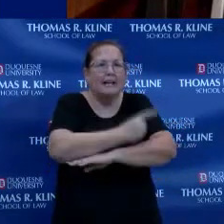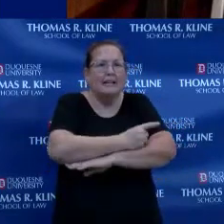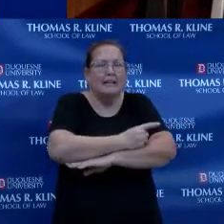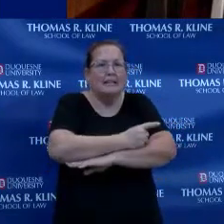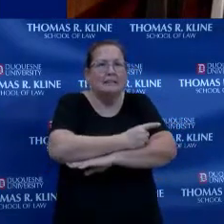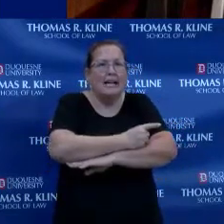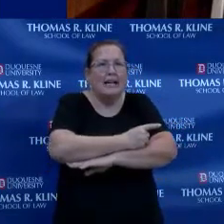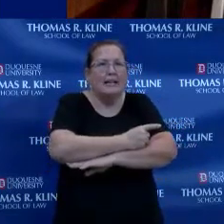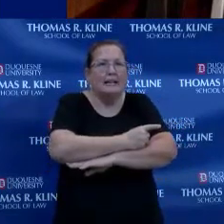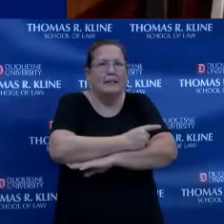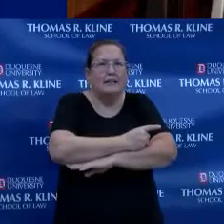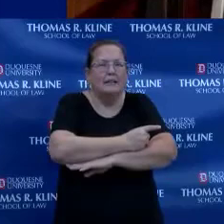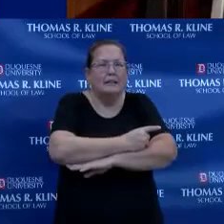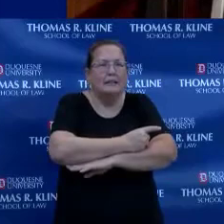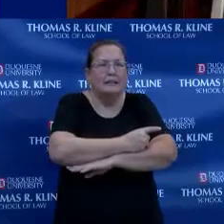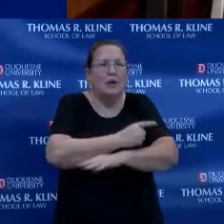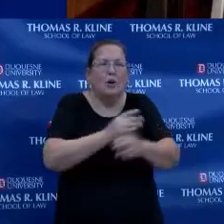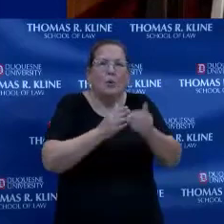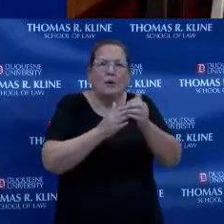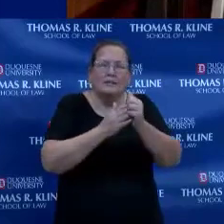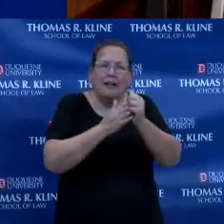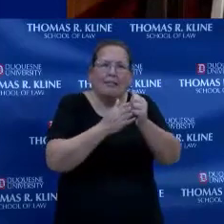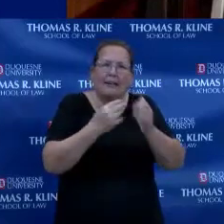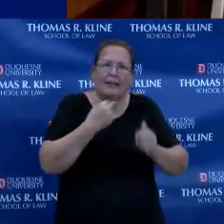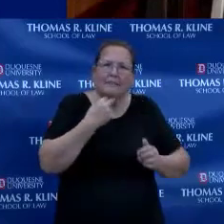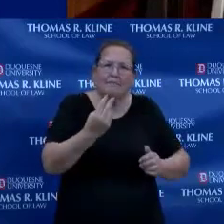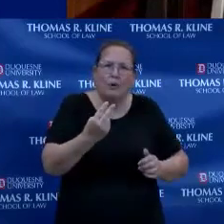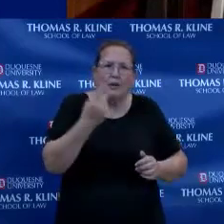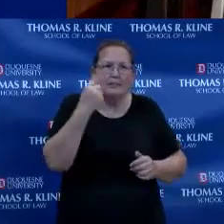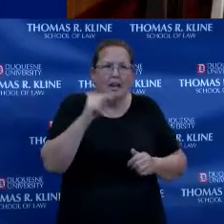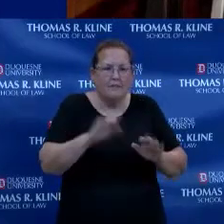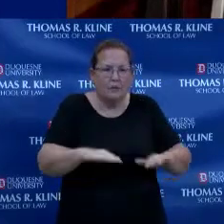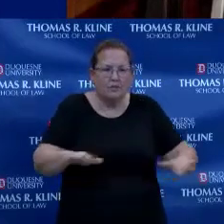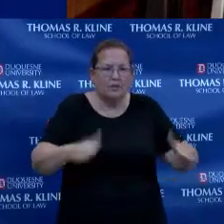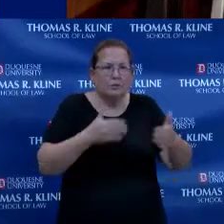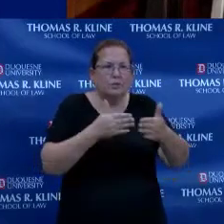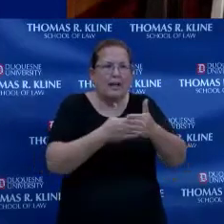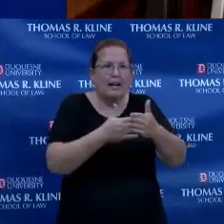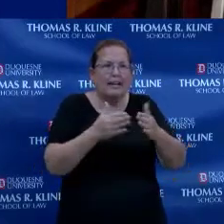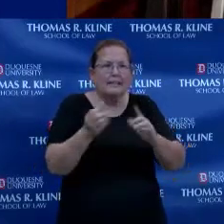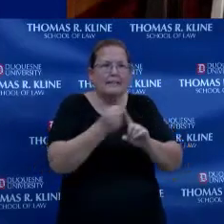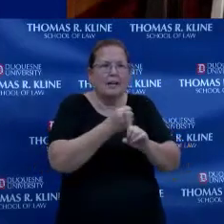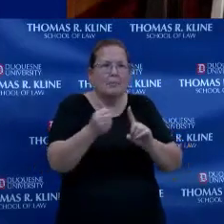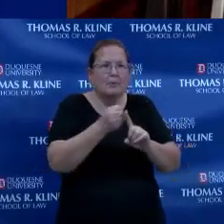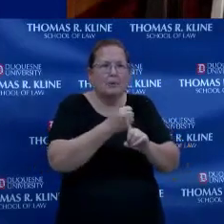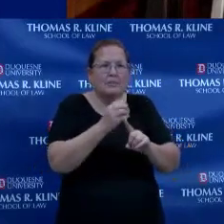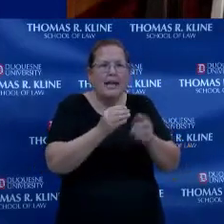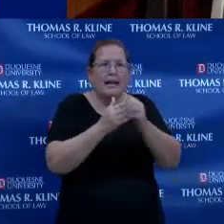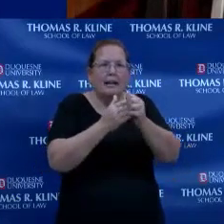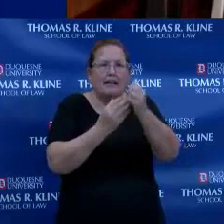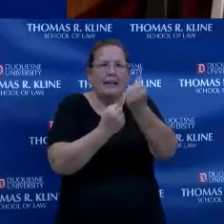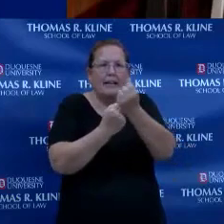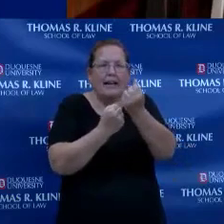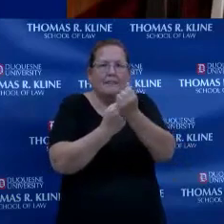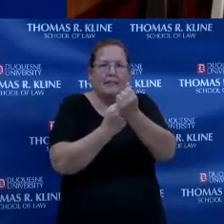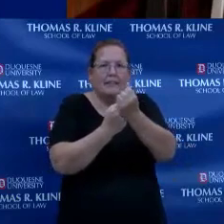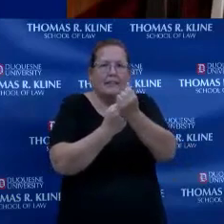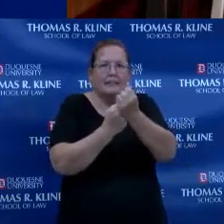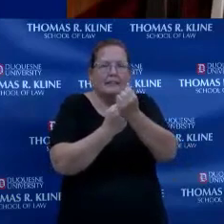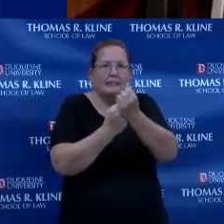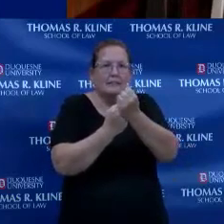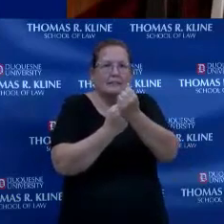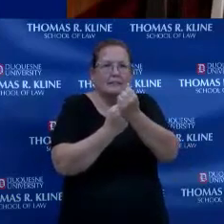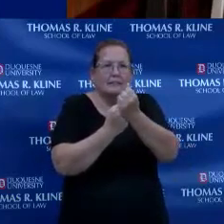a leading national voice for the protection of children against abuse and a leading advocate against fraternity